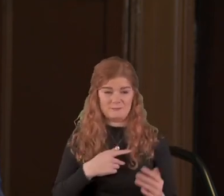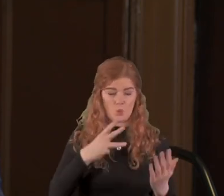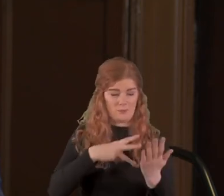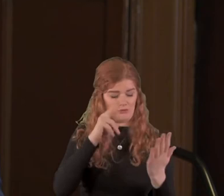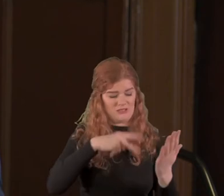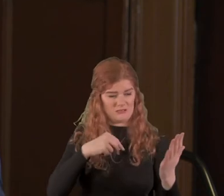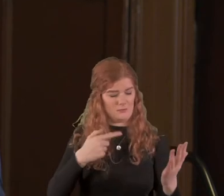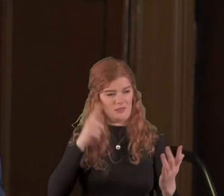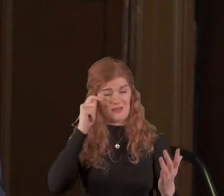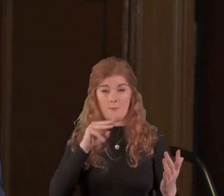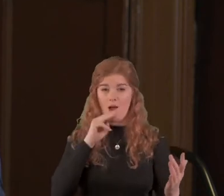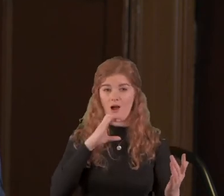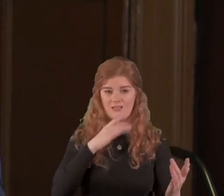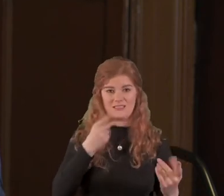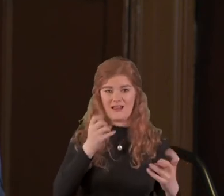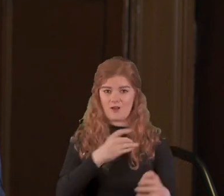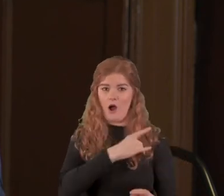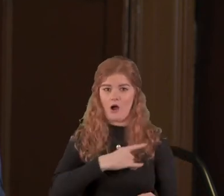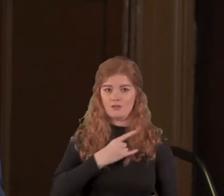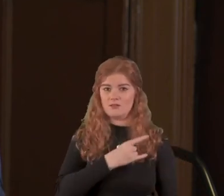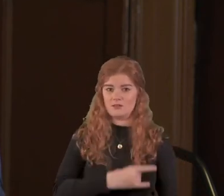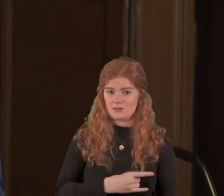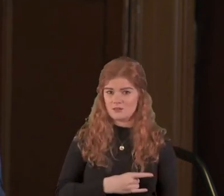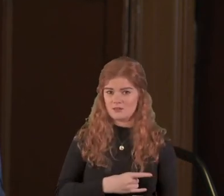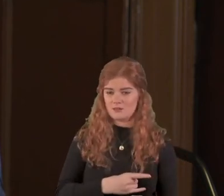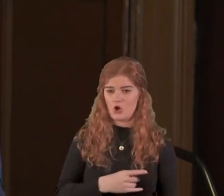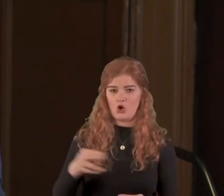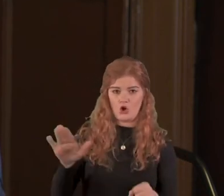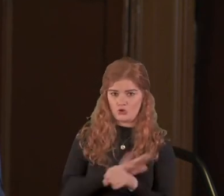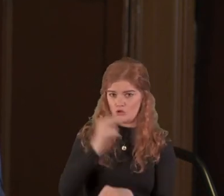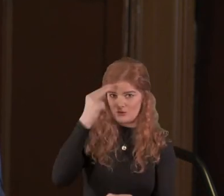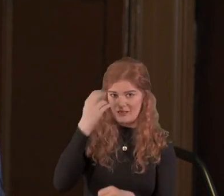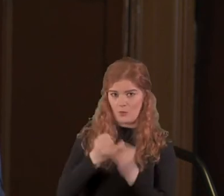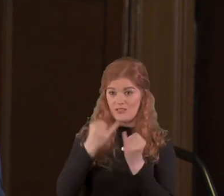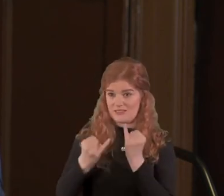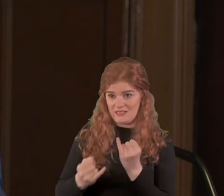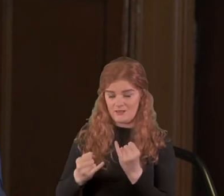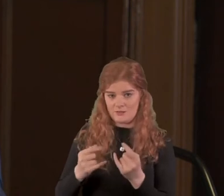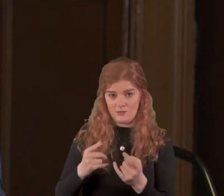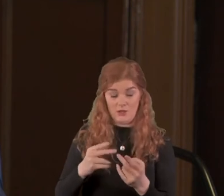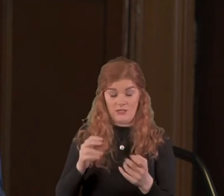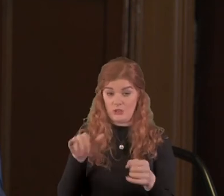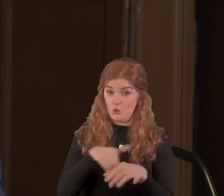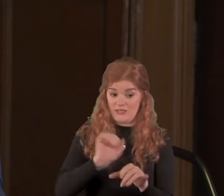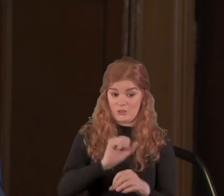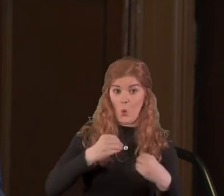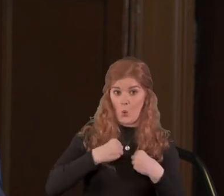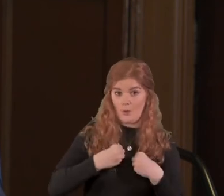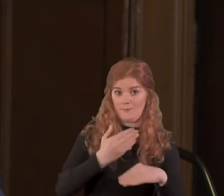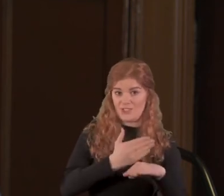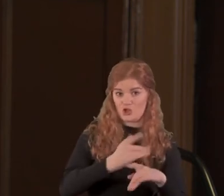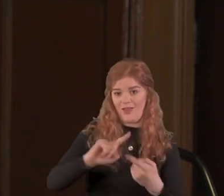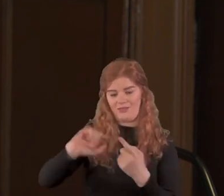to have an admirable command of the detail, including an understanding of his position and of the British position. So